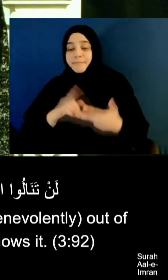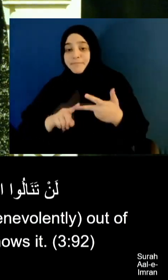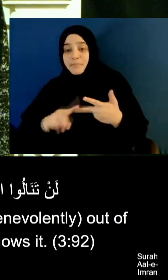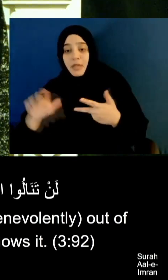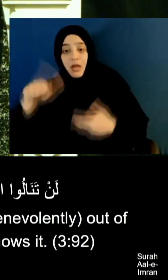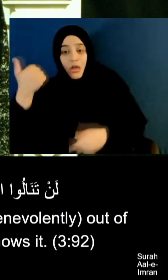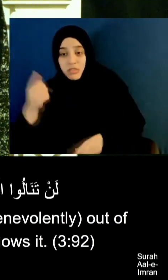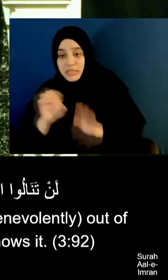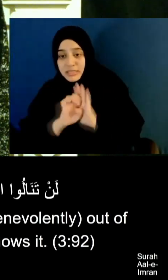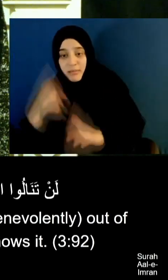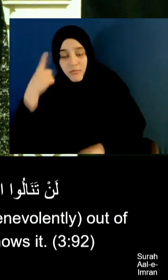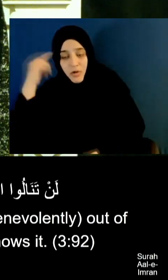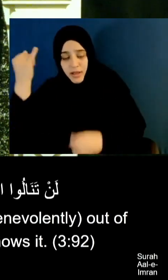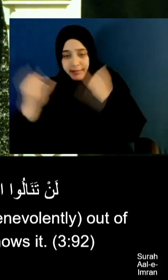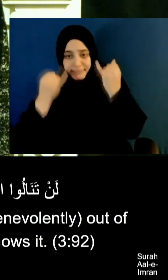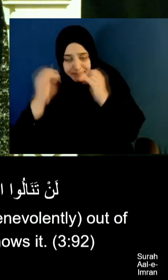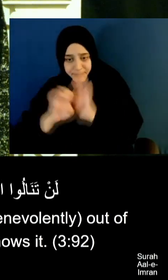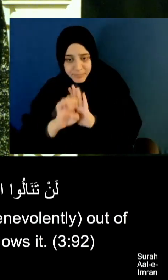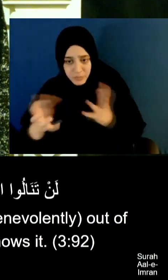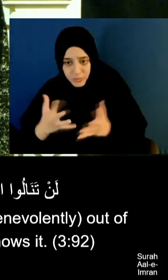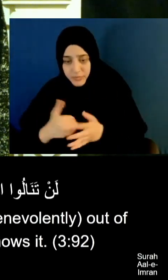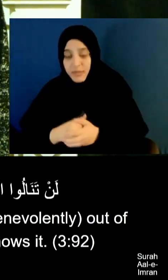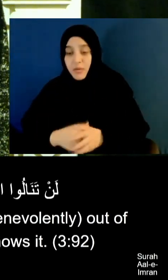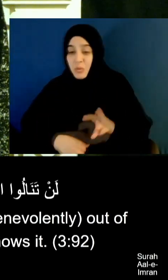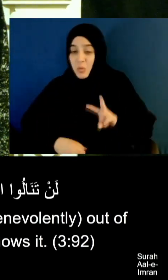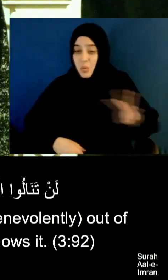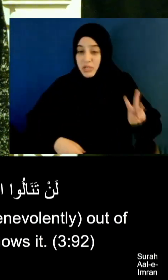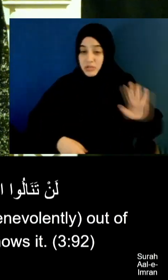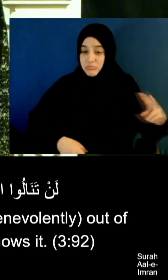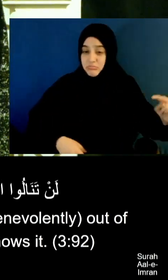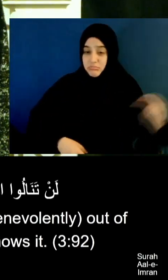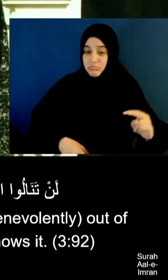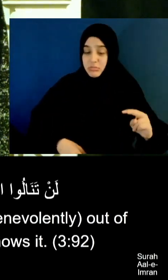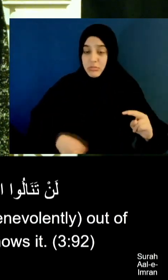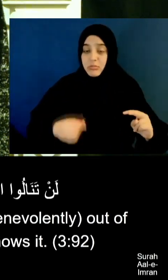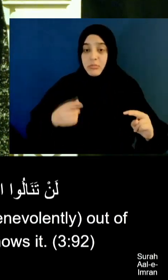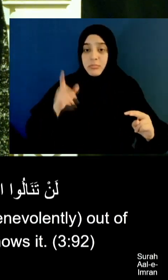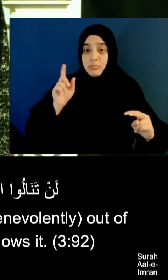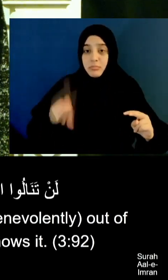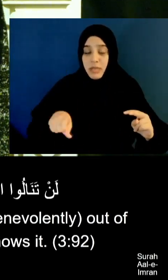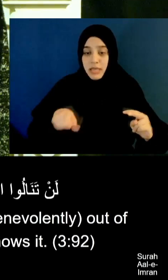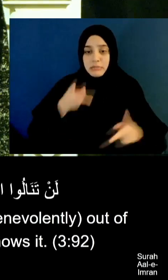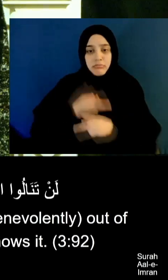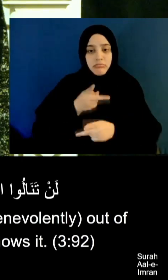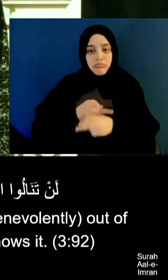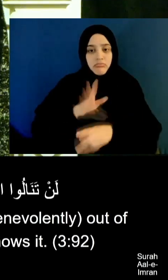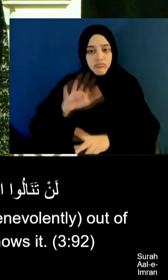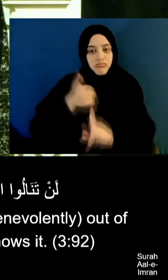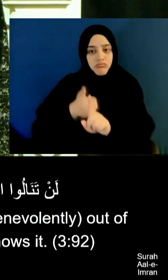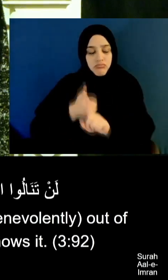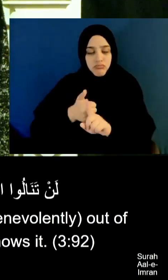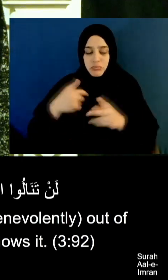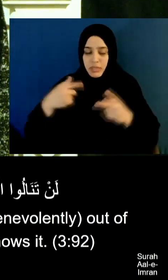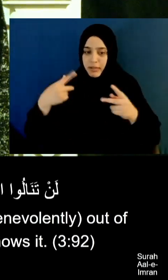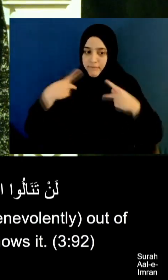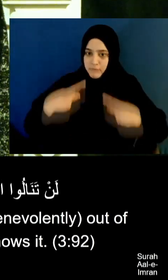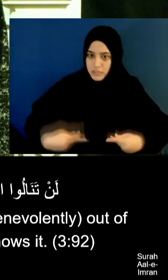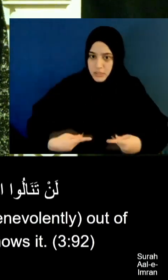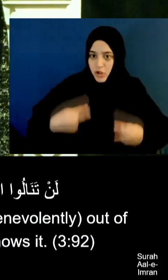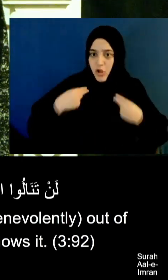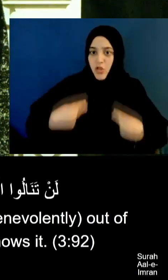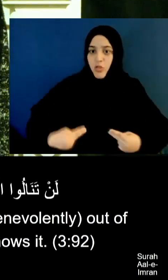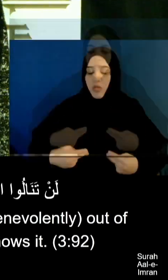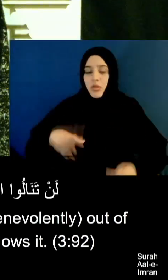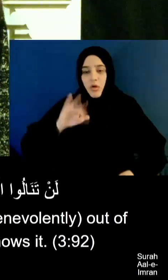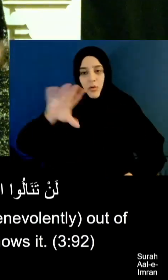From the Western perspective, you need to take care of two things: mental health and physical health.